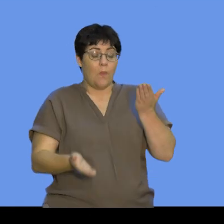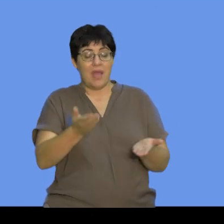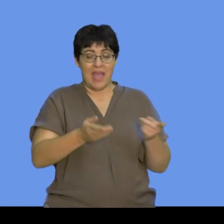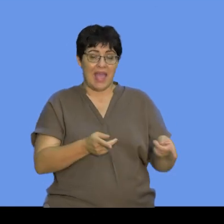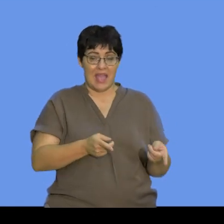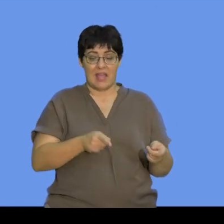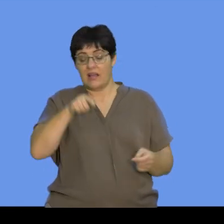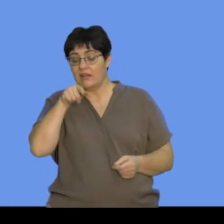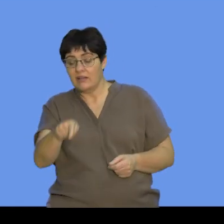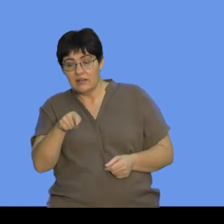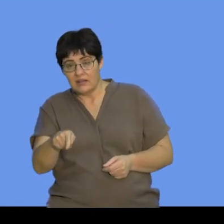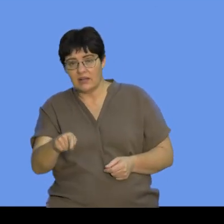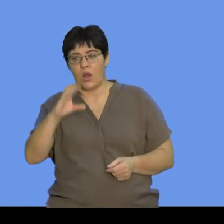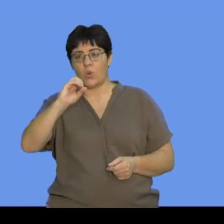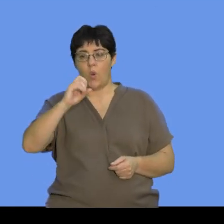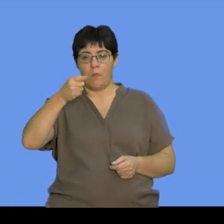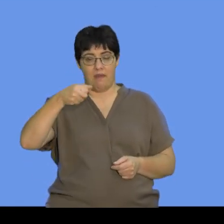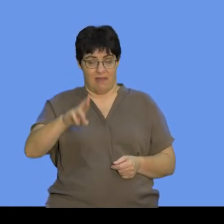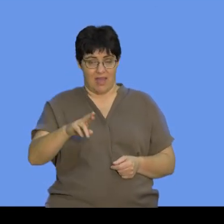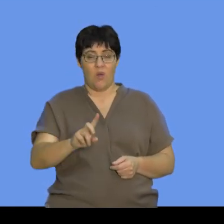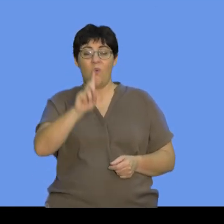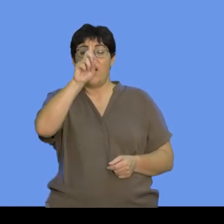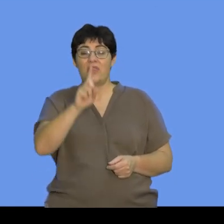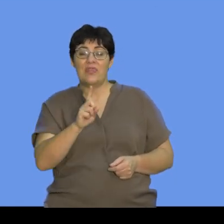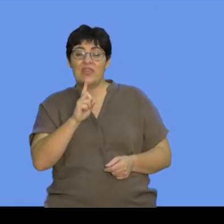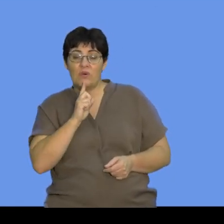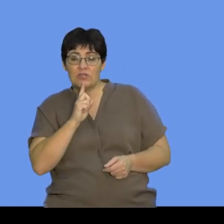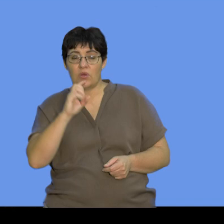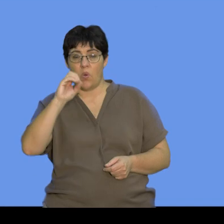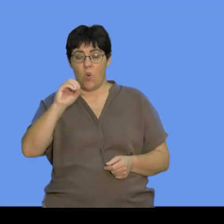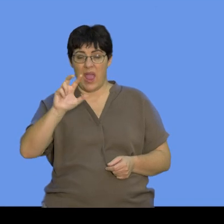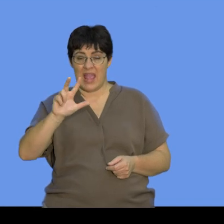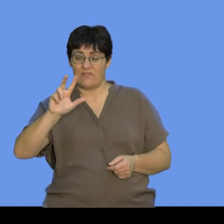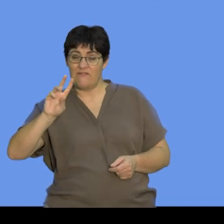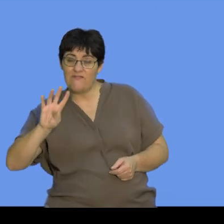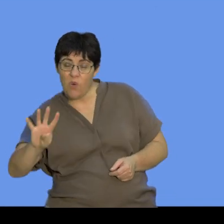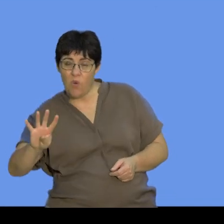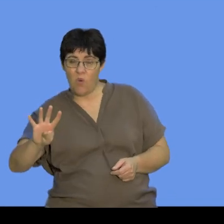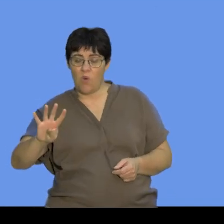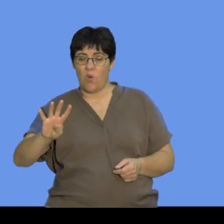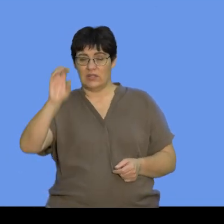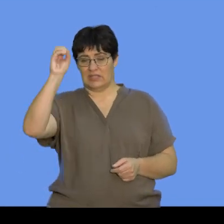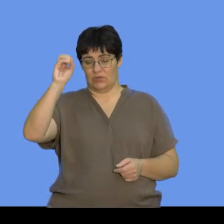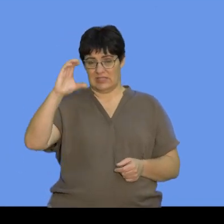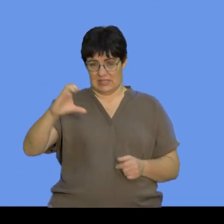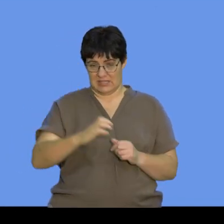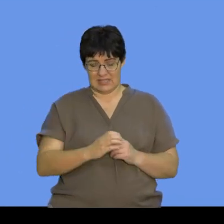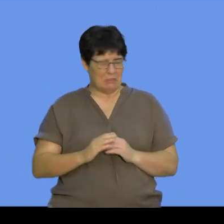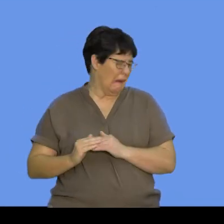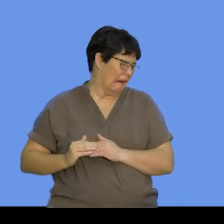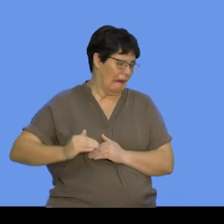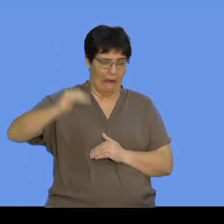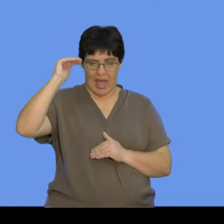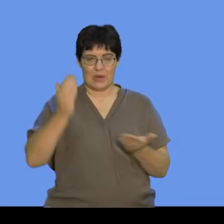melting point of copper is 1084 degrees Celsius. That's way different, okay, or